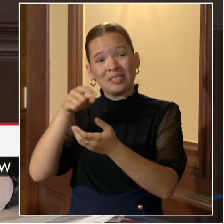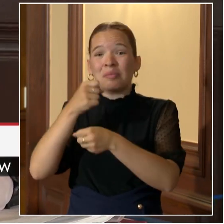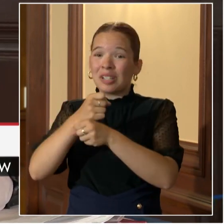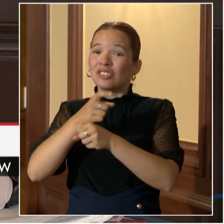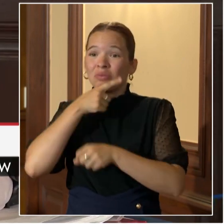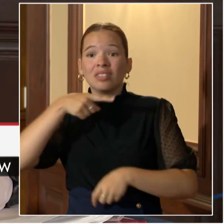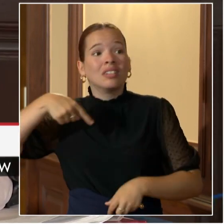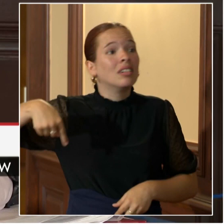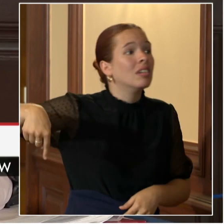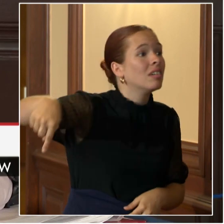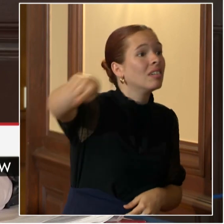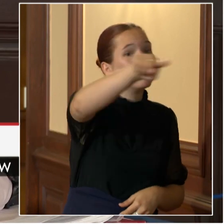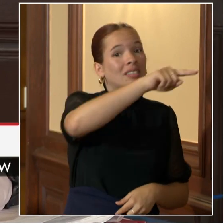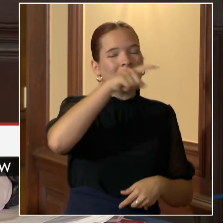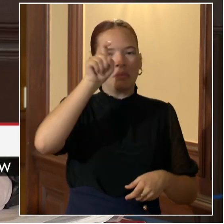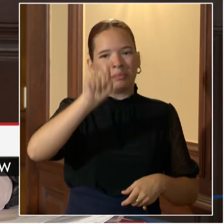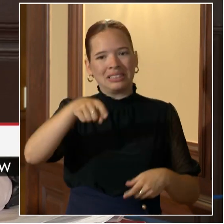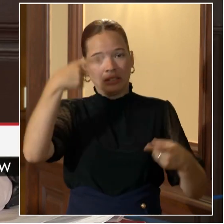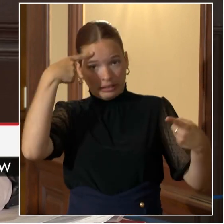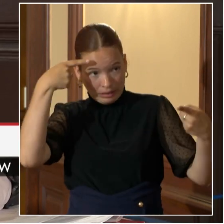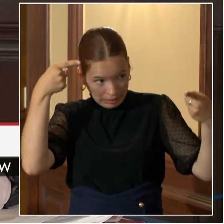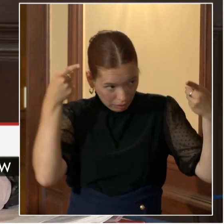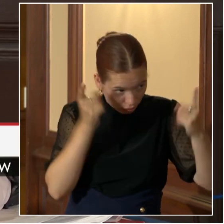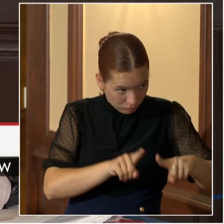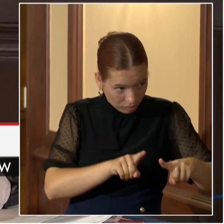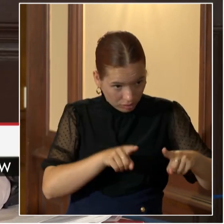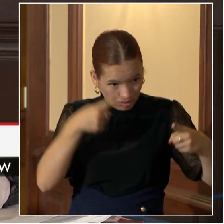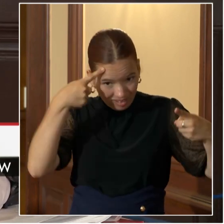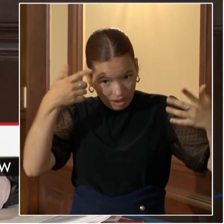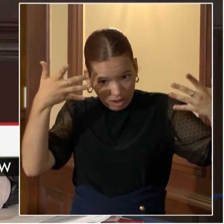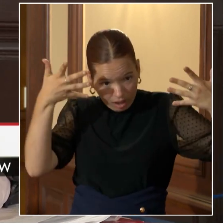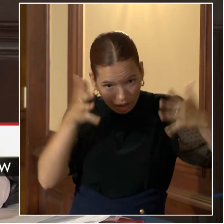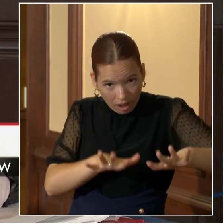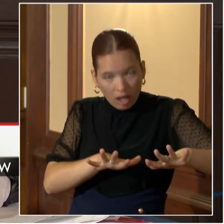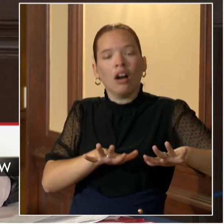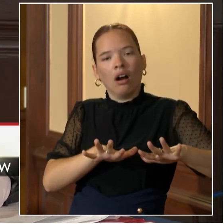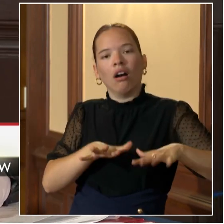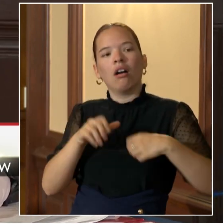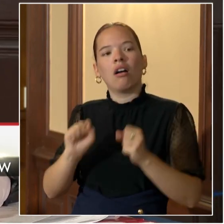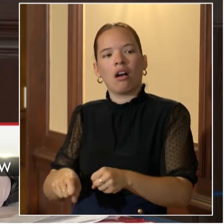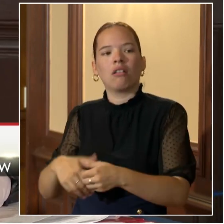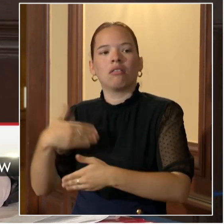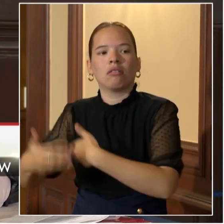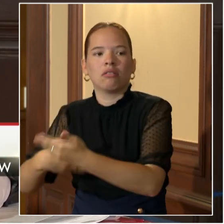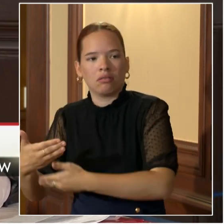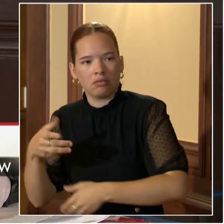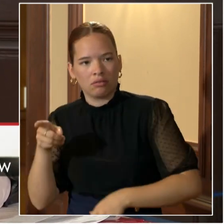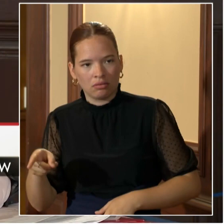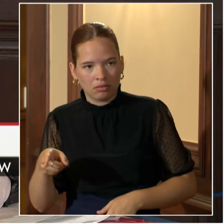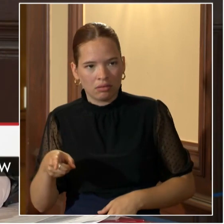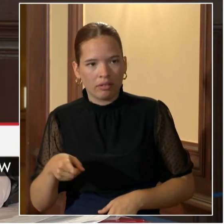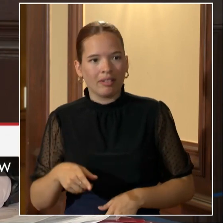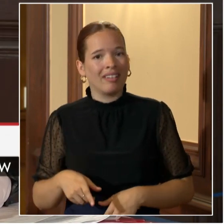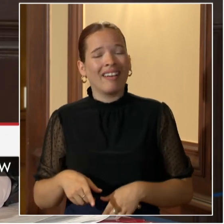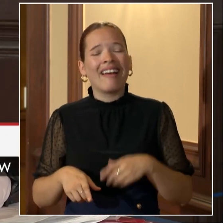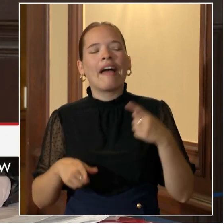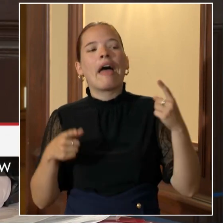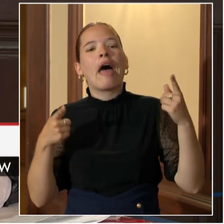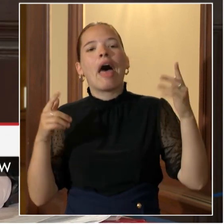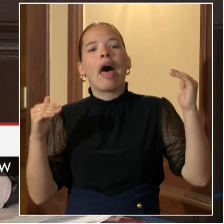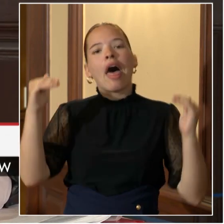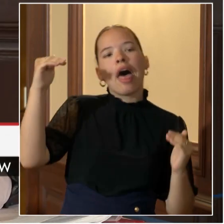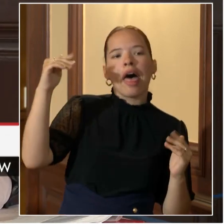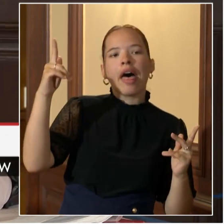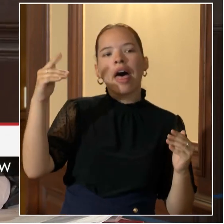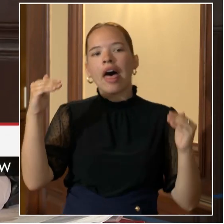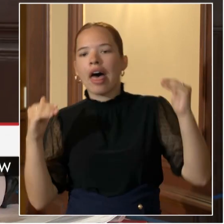So it is not one-third, one-third, one-third. It is a commonality of an appropriation, and